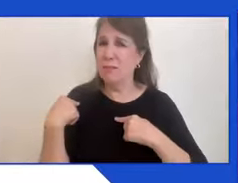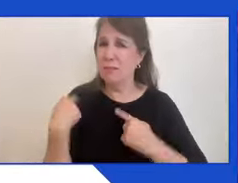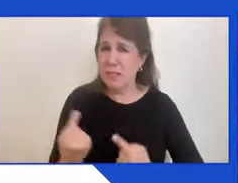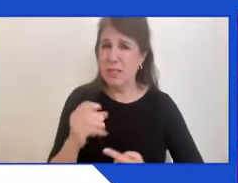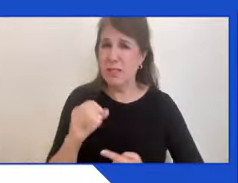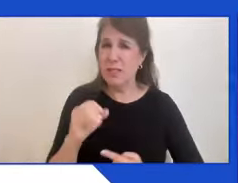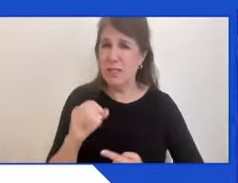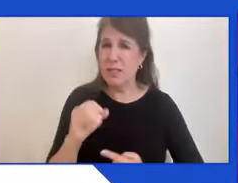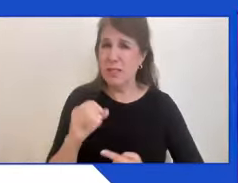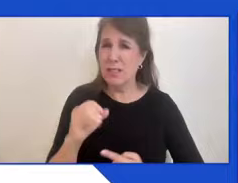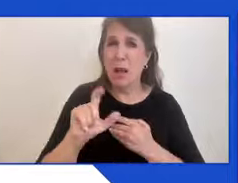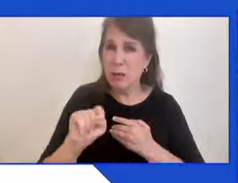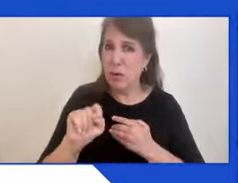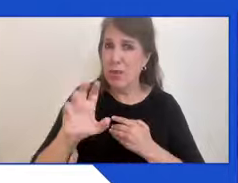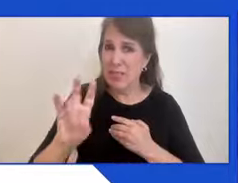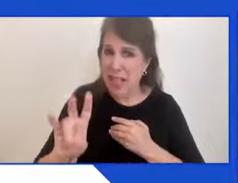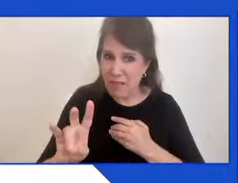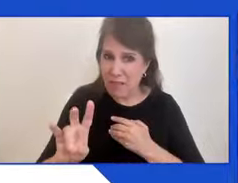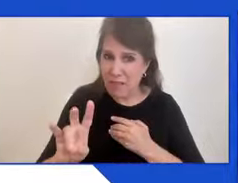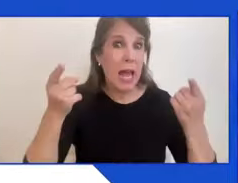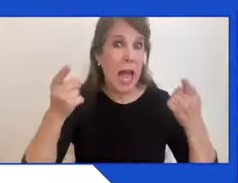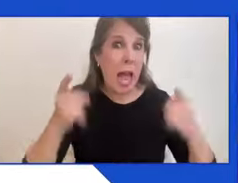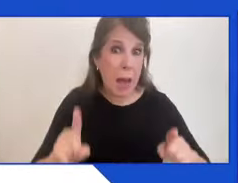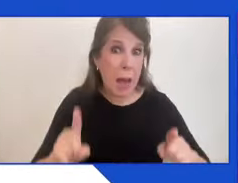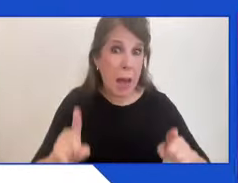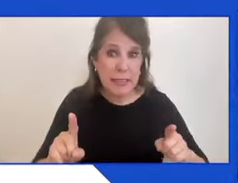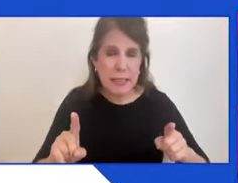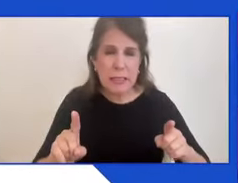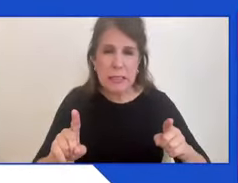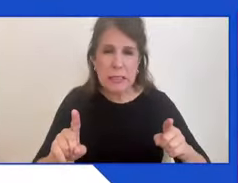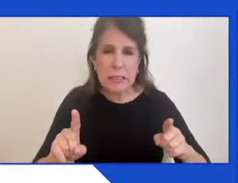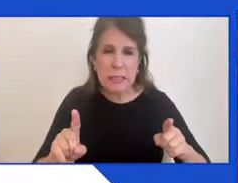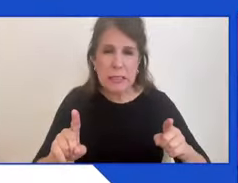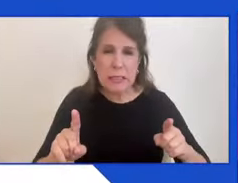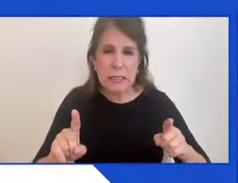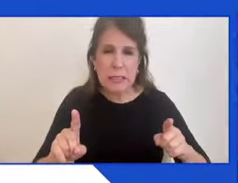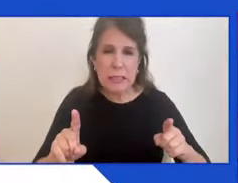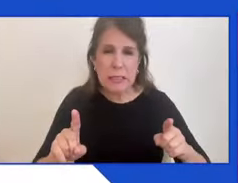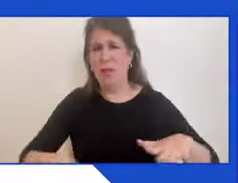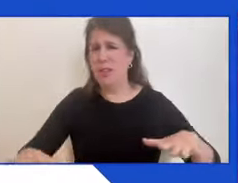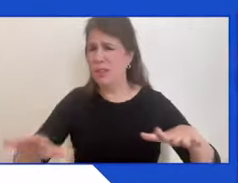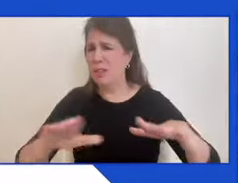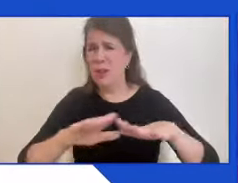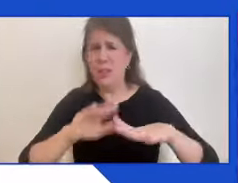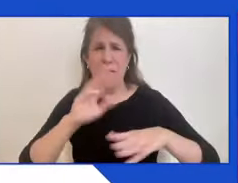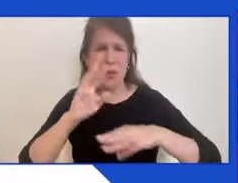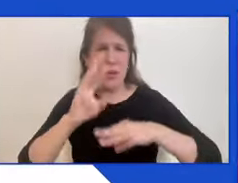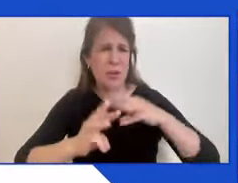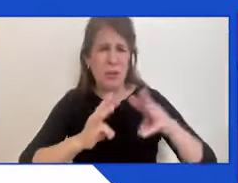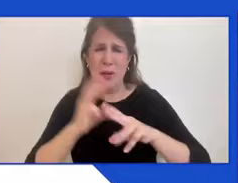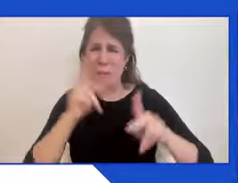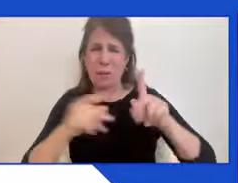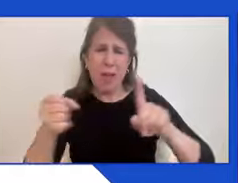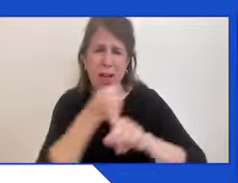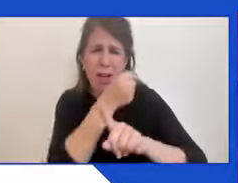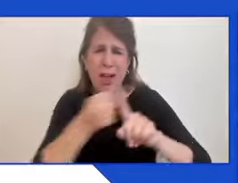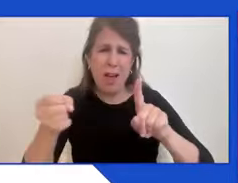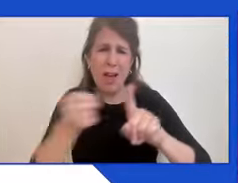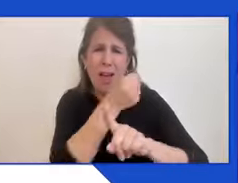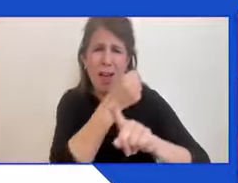been literally an explosion of violence against Jewish people, attacks against Jewish